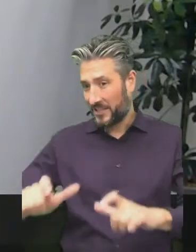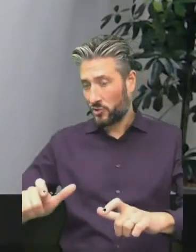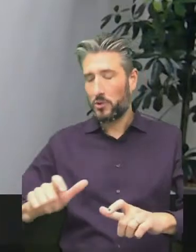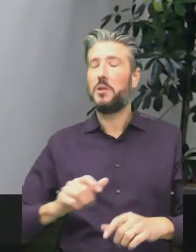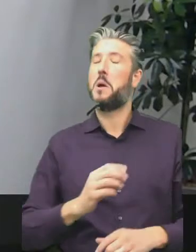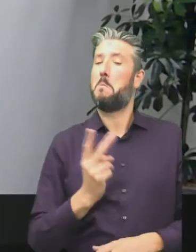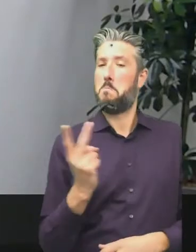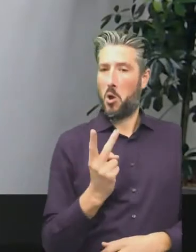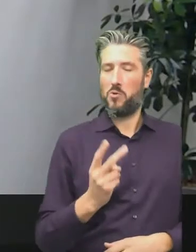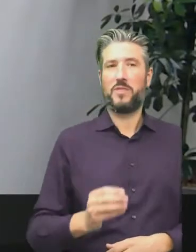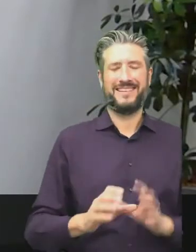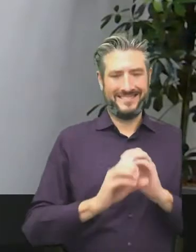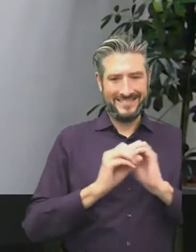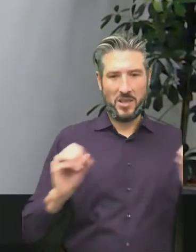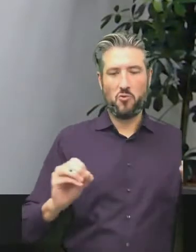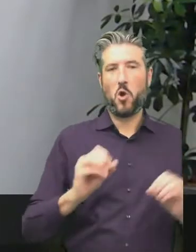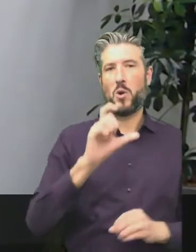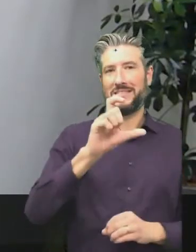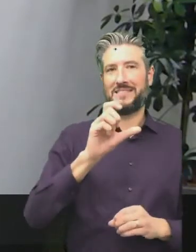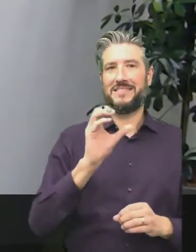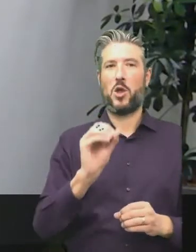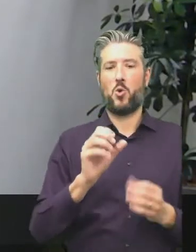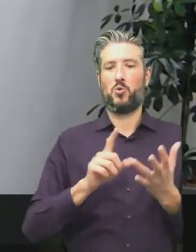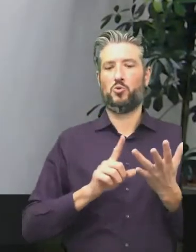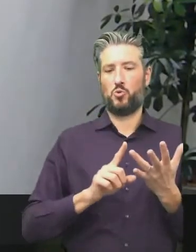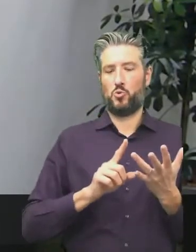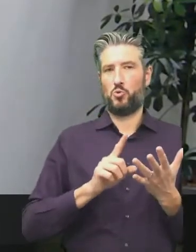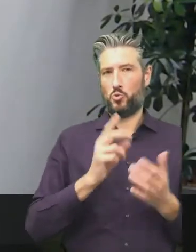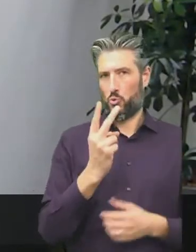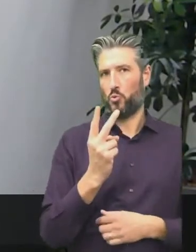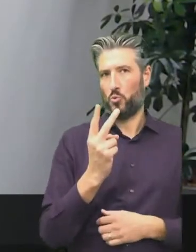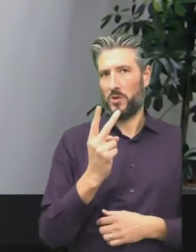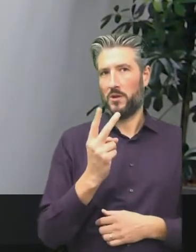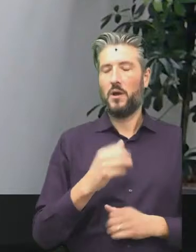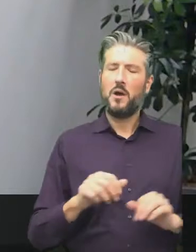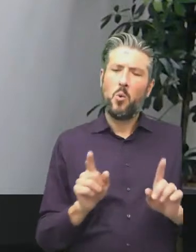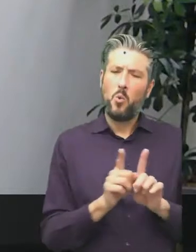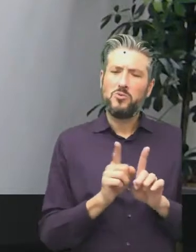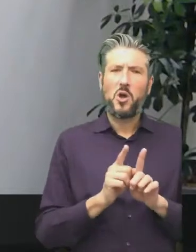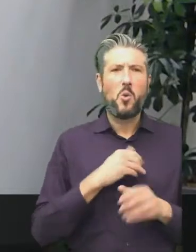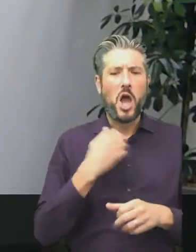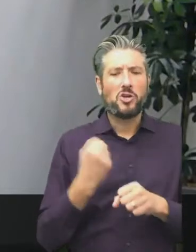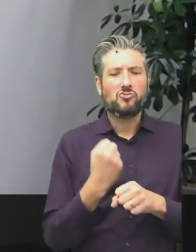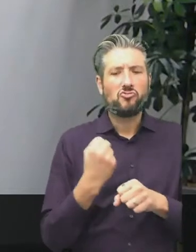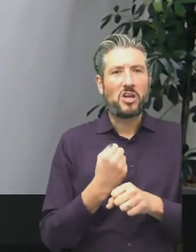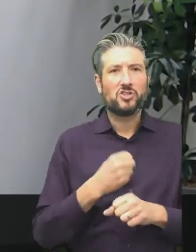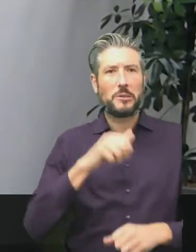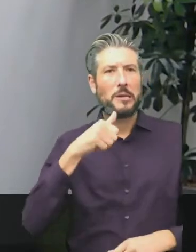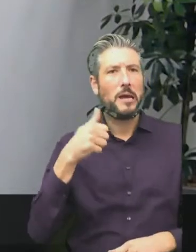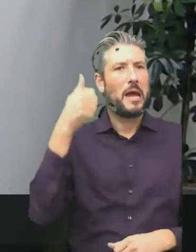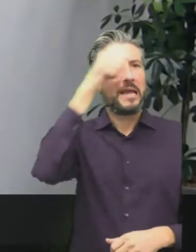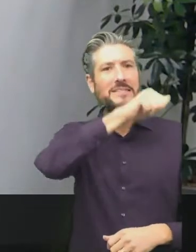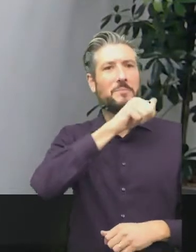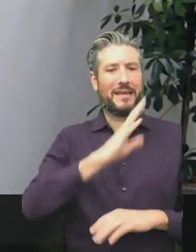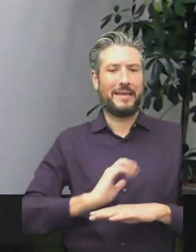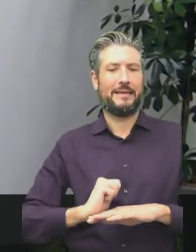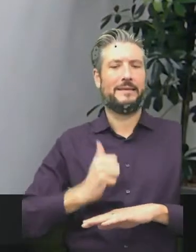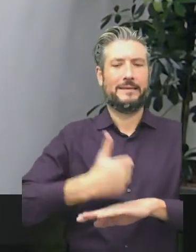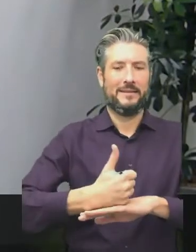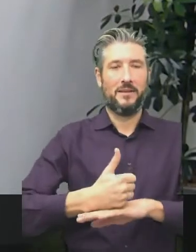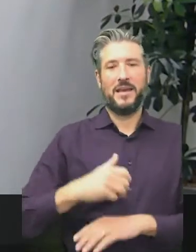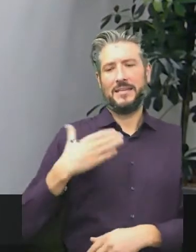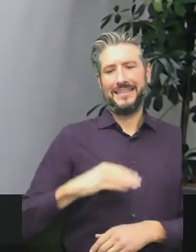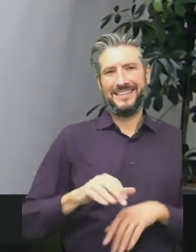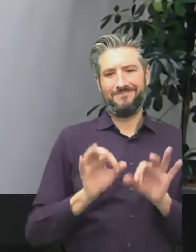to a construction academy. Modular homes is one where we can make sure we create new jobs. That's why it's really important we're investing in this area